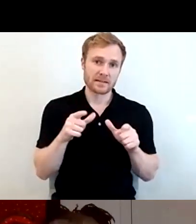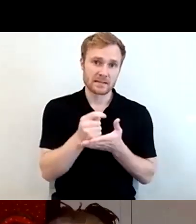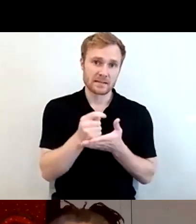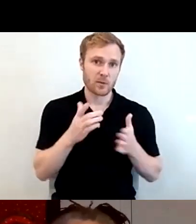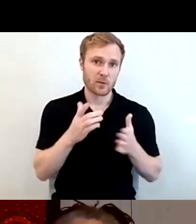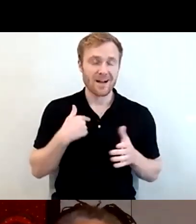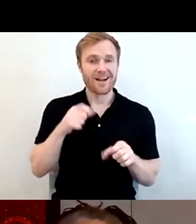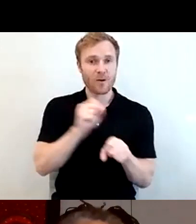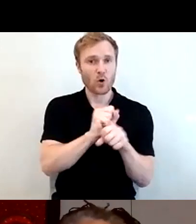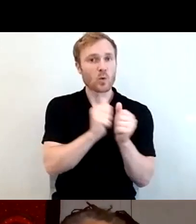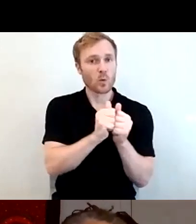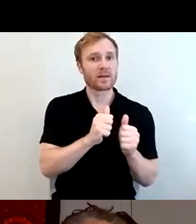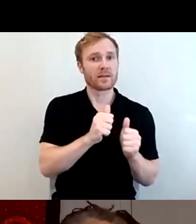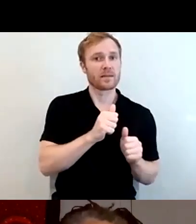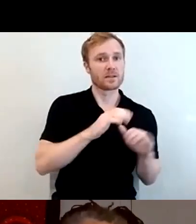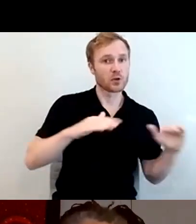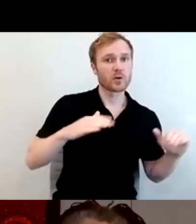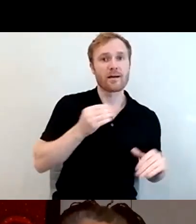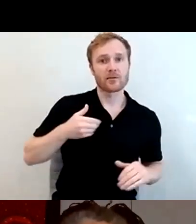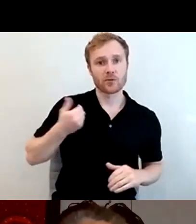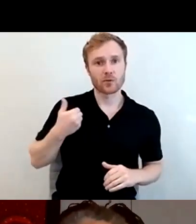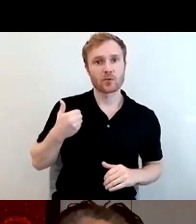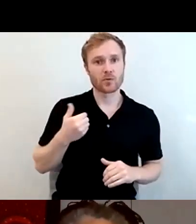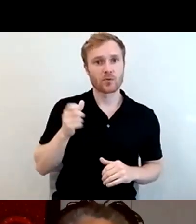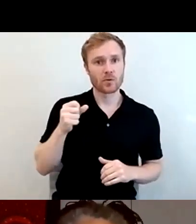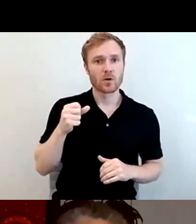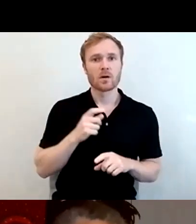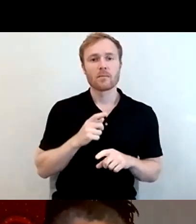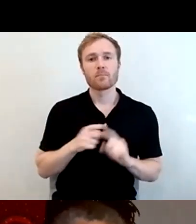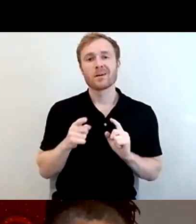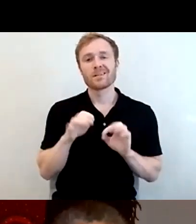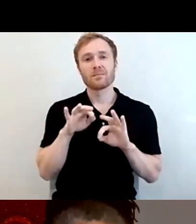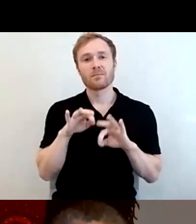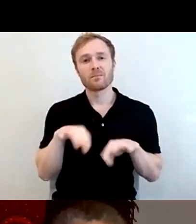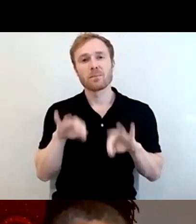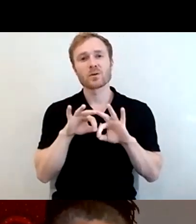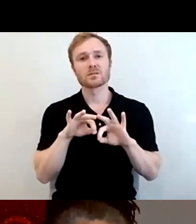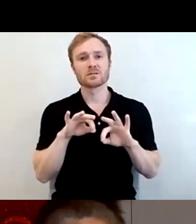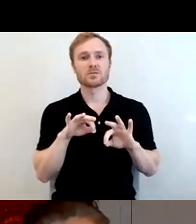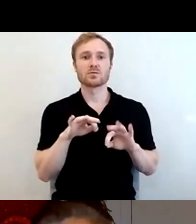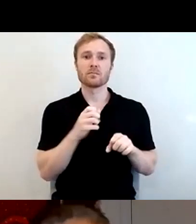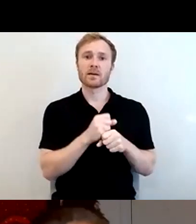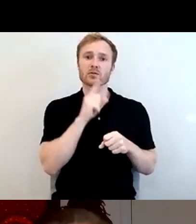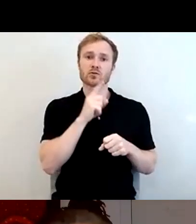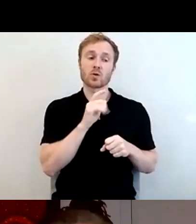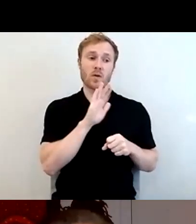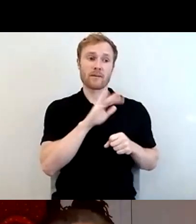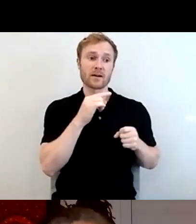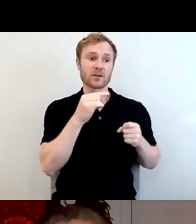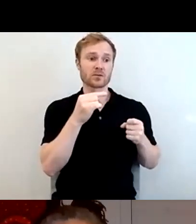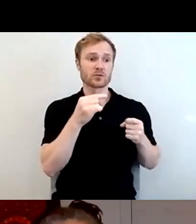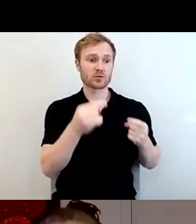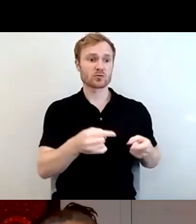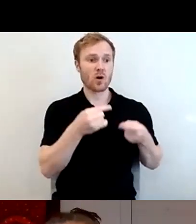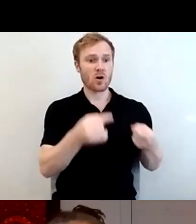work with children and youth, but one of the important things is to destigmatize their struggles. So that when I work with children